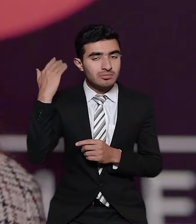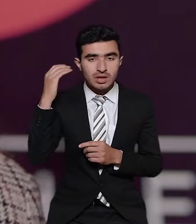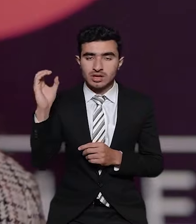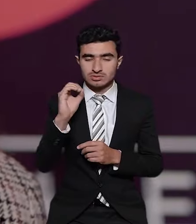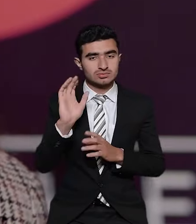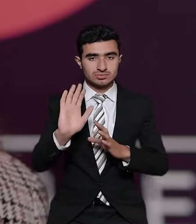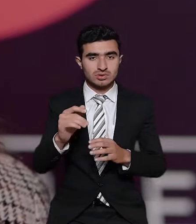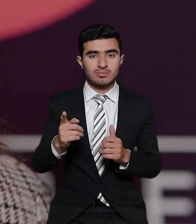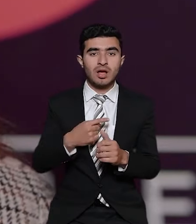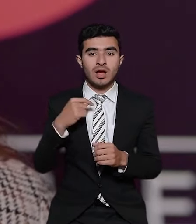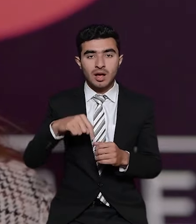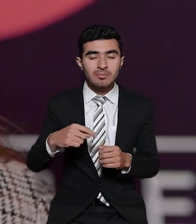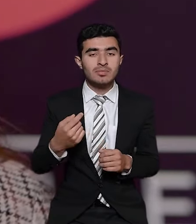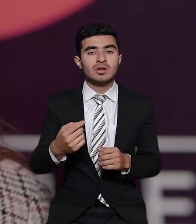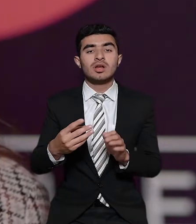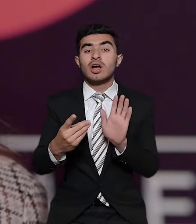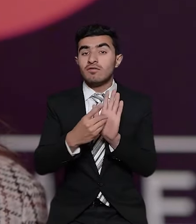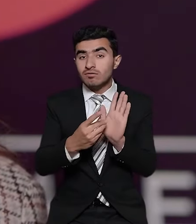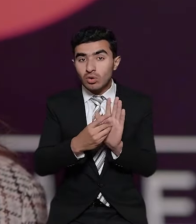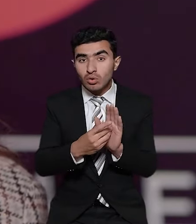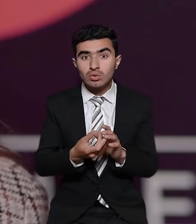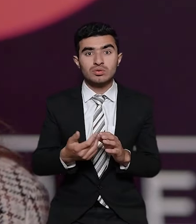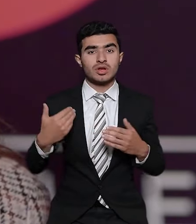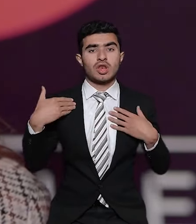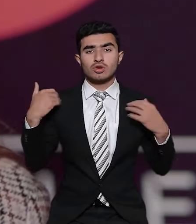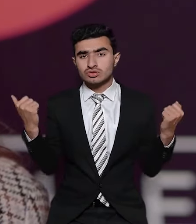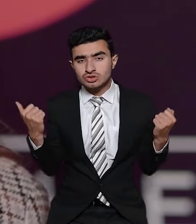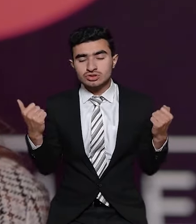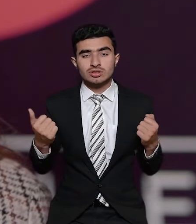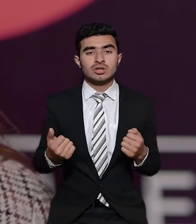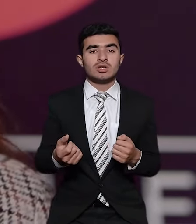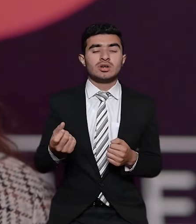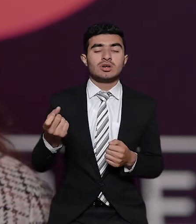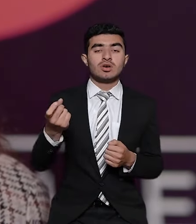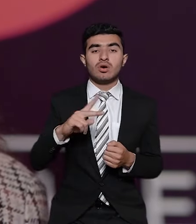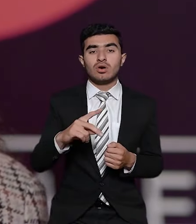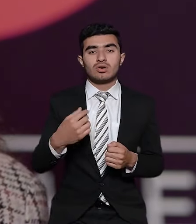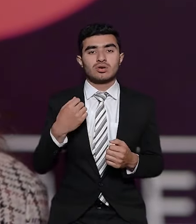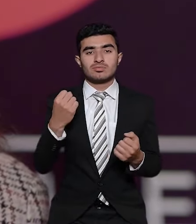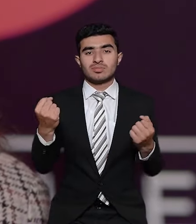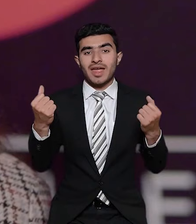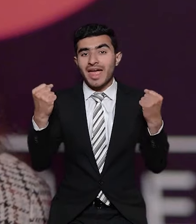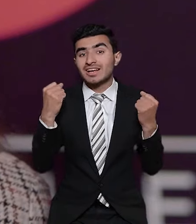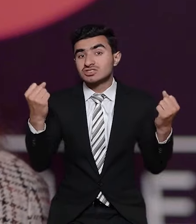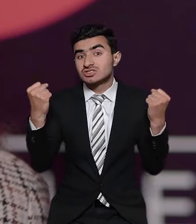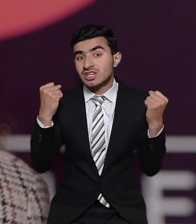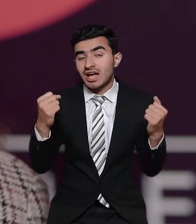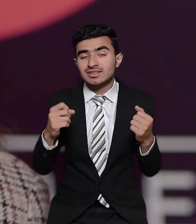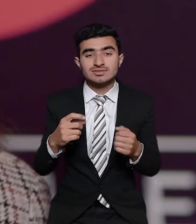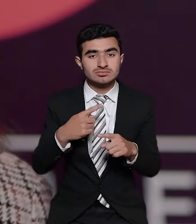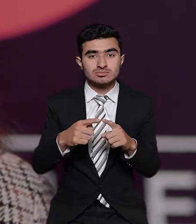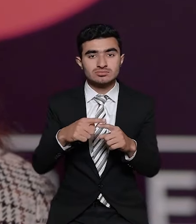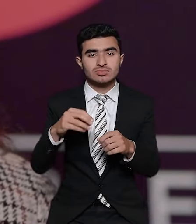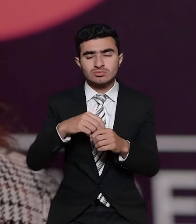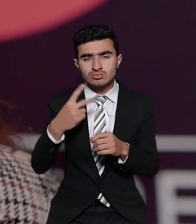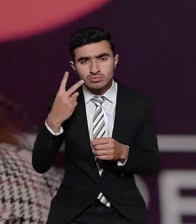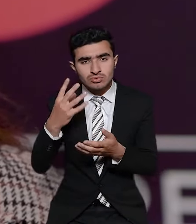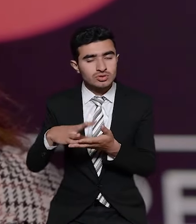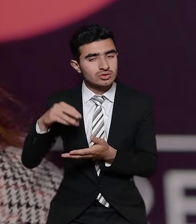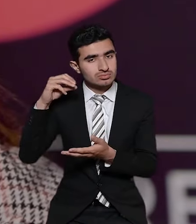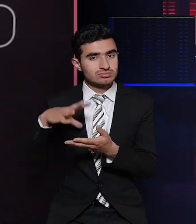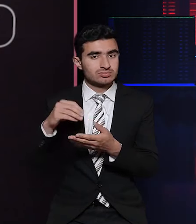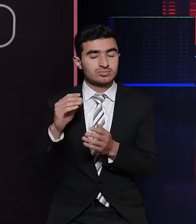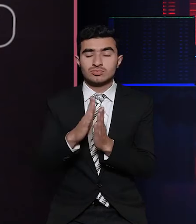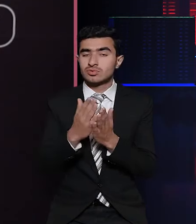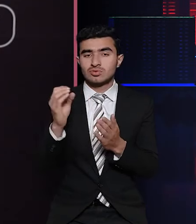lifestyles, hamare food and nutrition and exercise styles ko koi dekh ke wo guidance le sake.